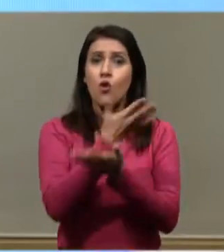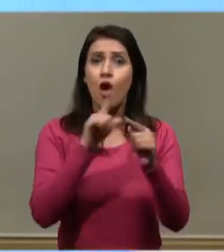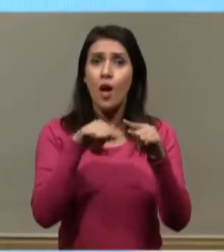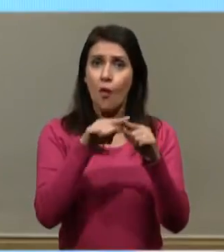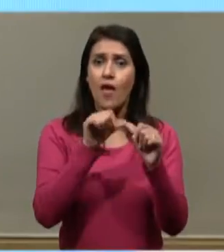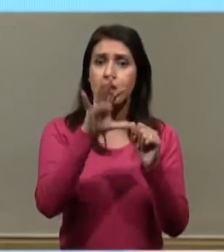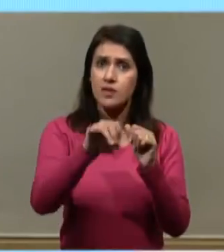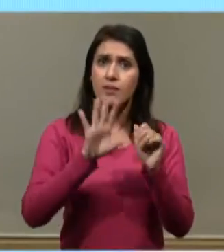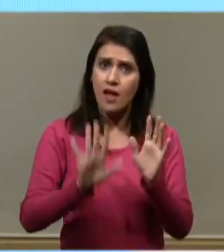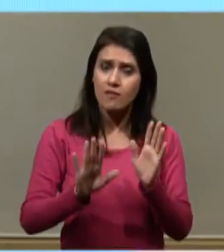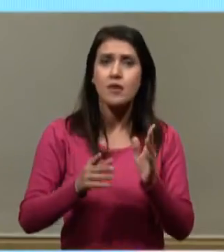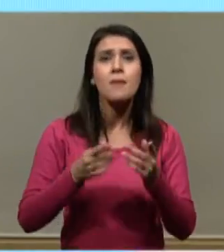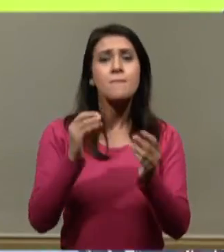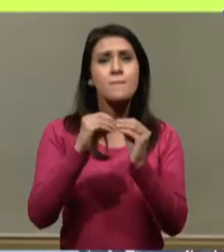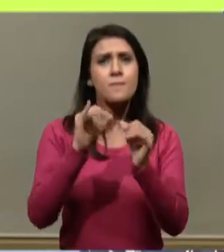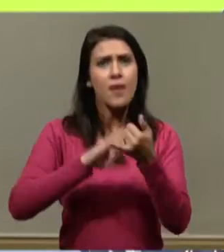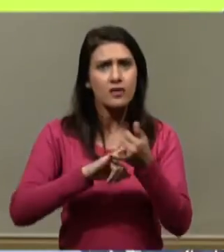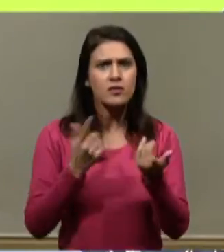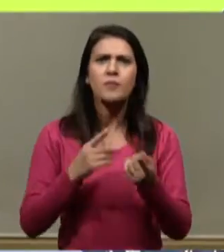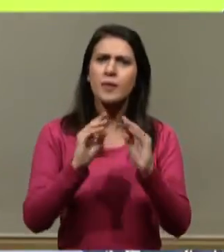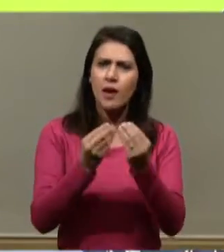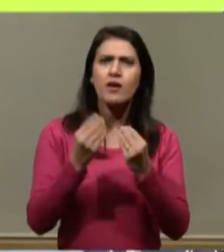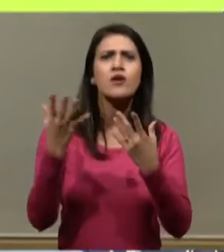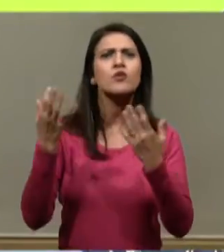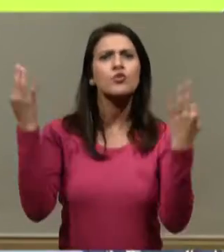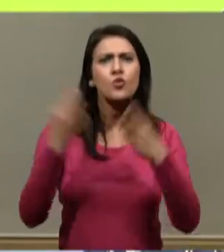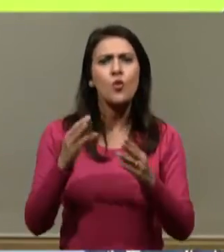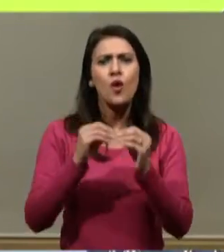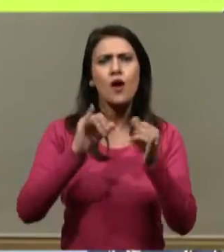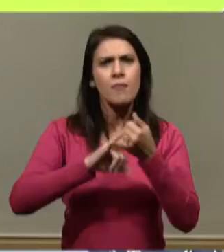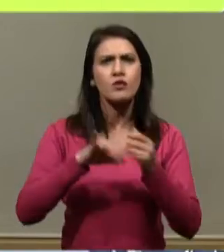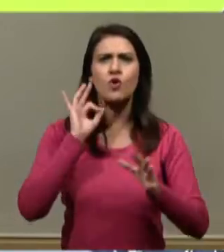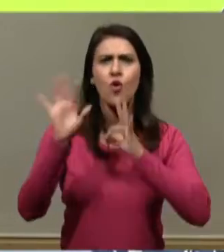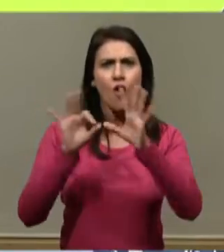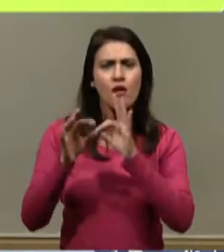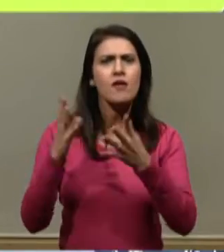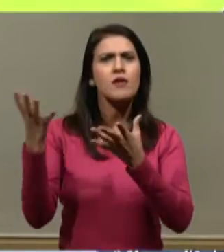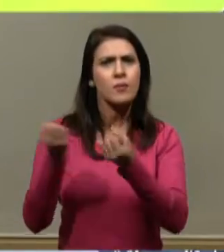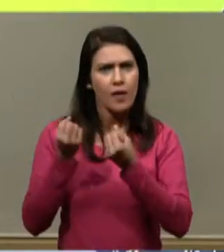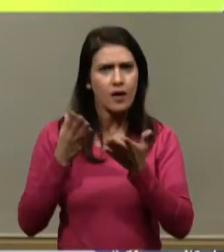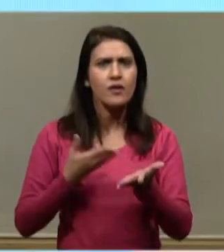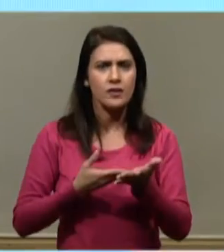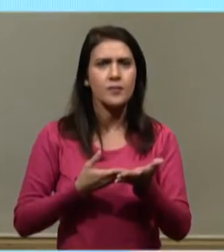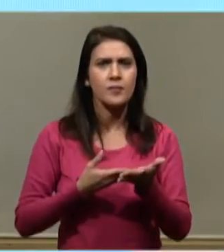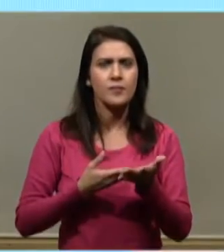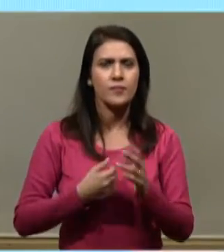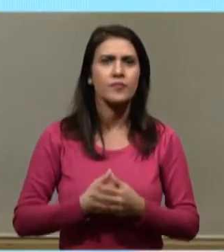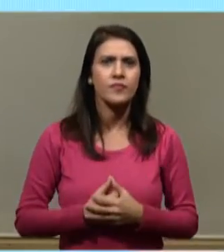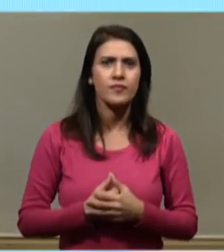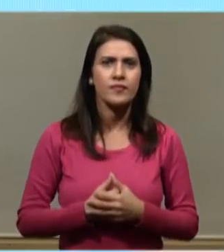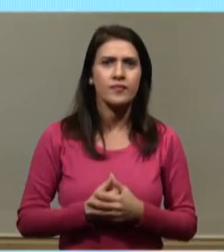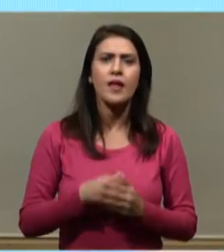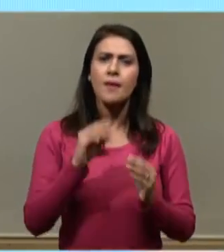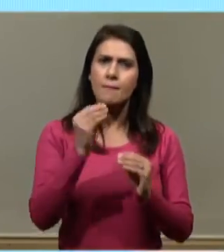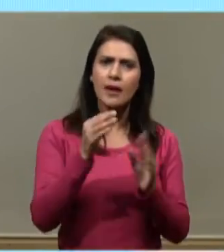procuring buses, at the start itself, can we have can we have a